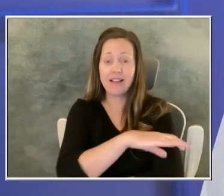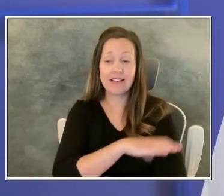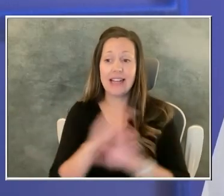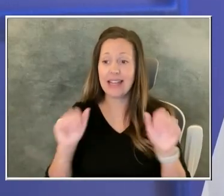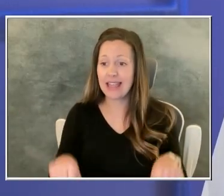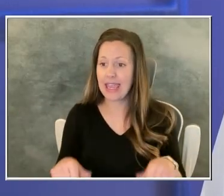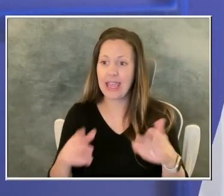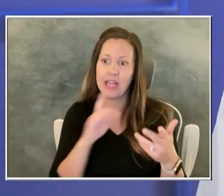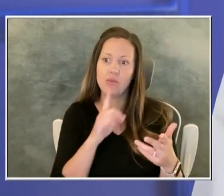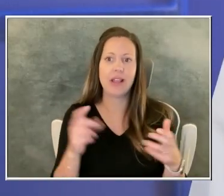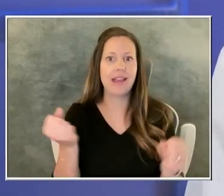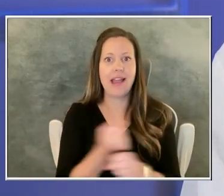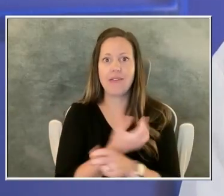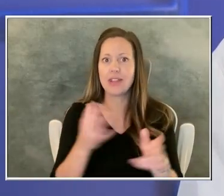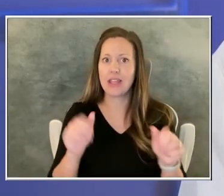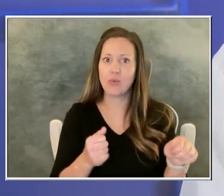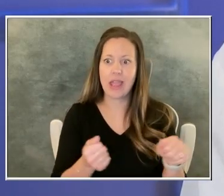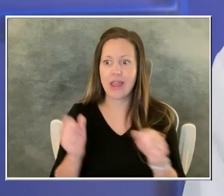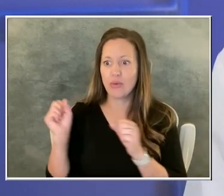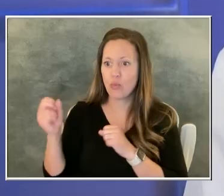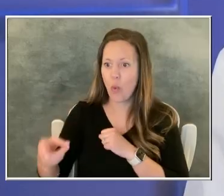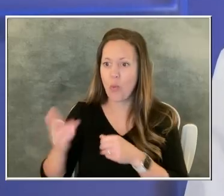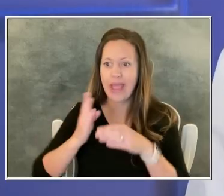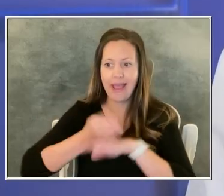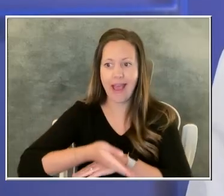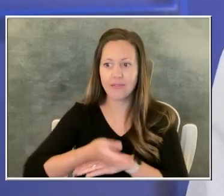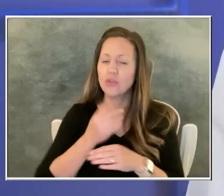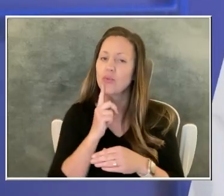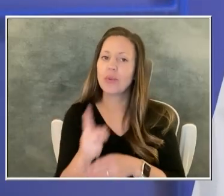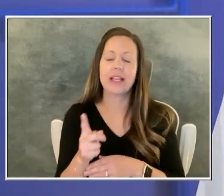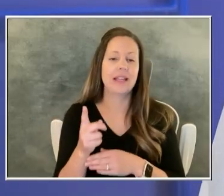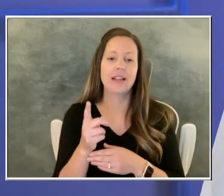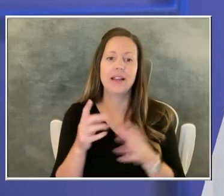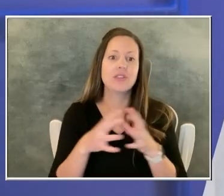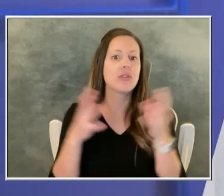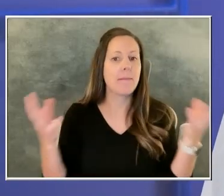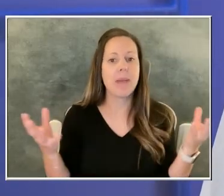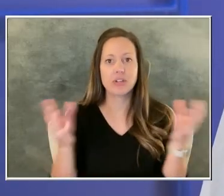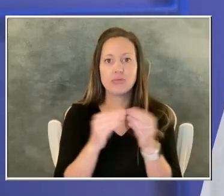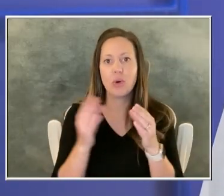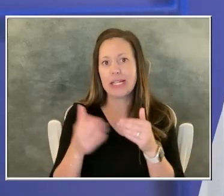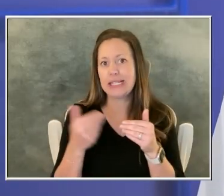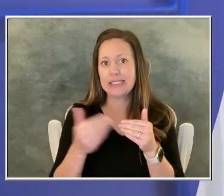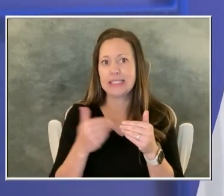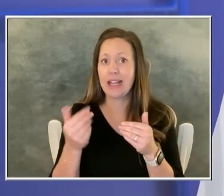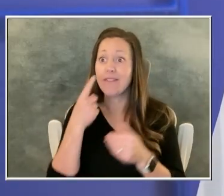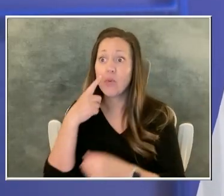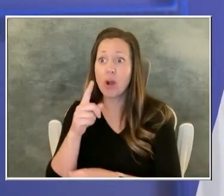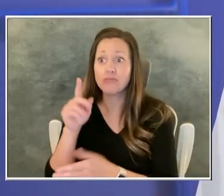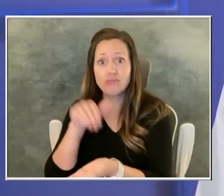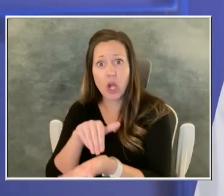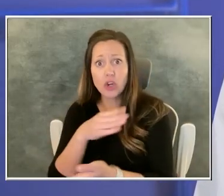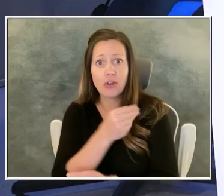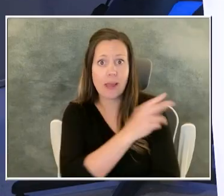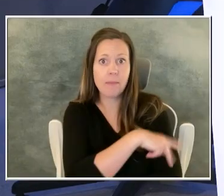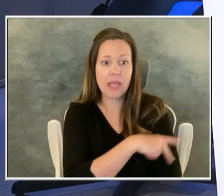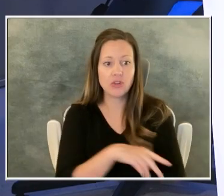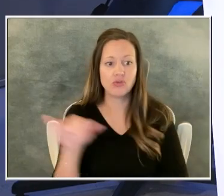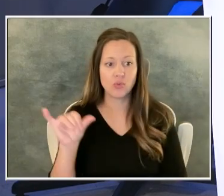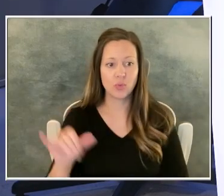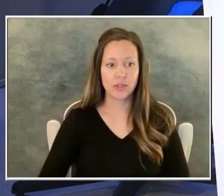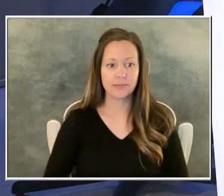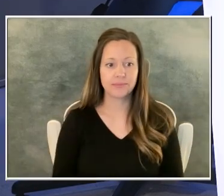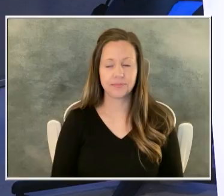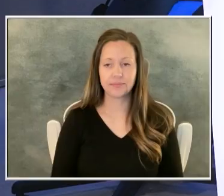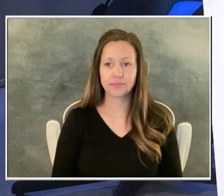Everything's disposable. So I think that has really made it much, much more convenient, not only for clinical practices, but for patients. What's the typical